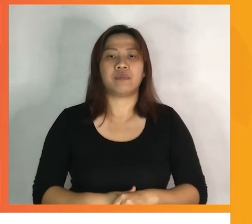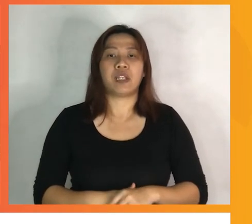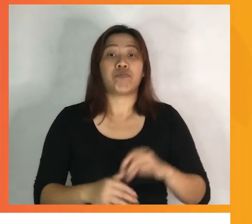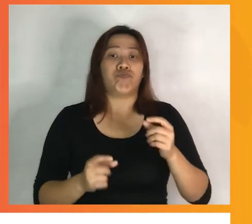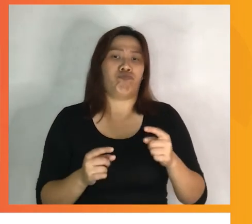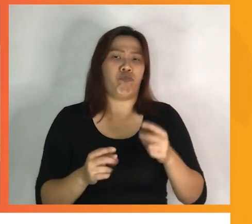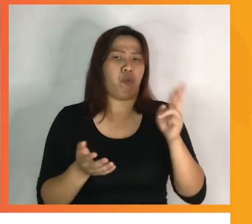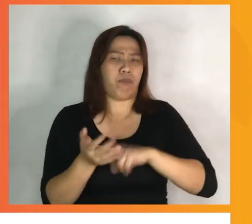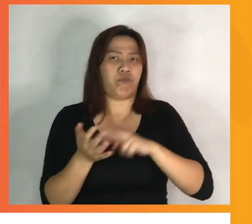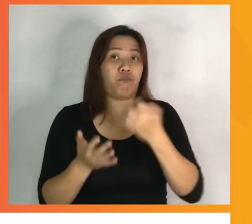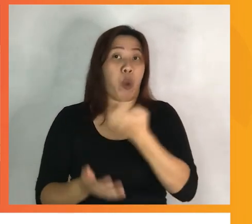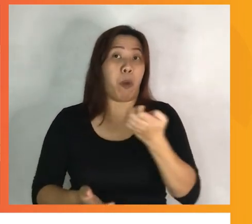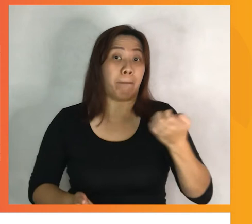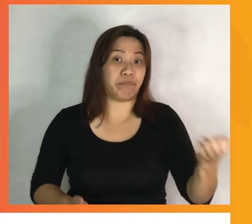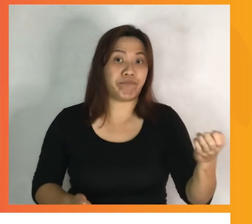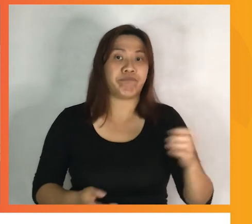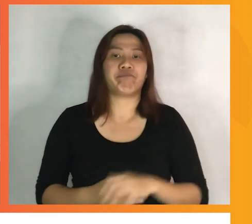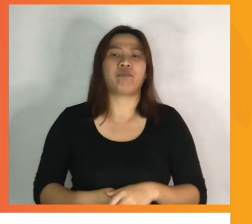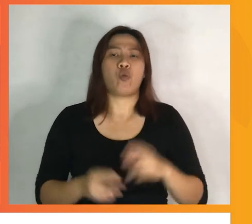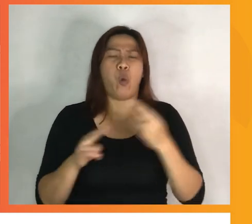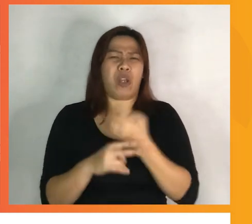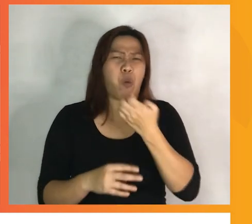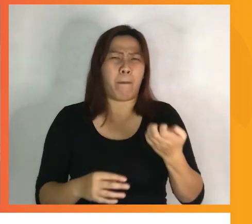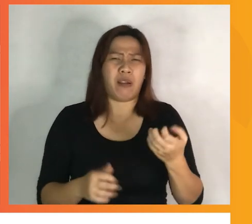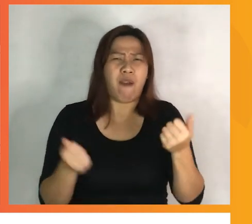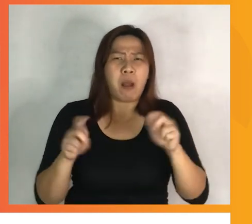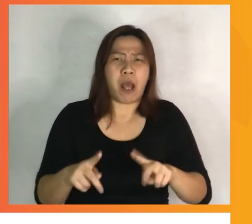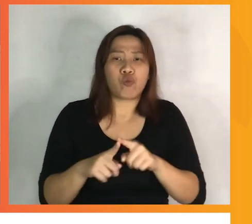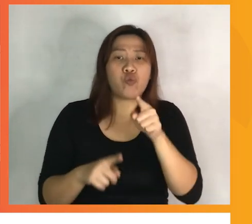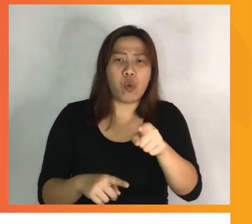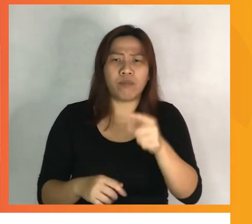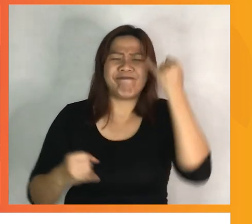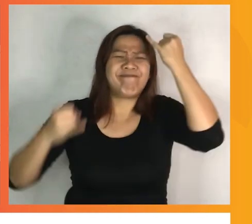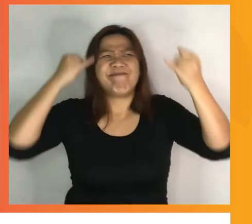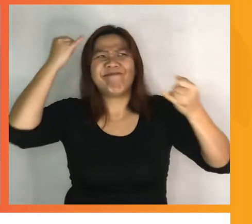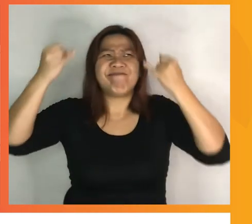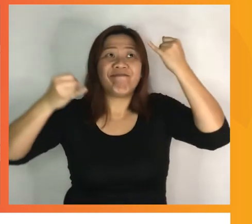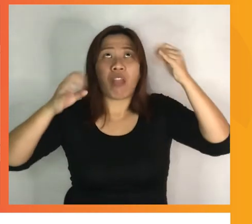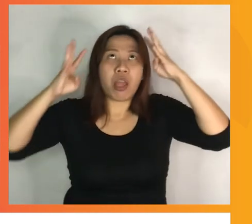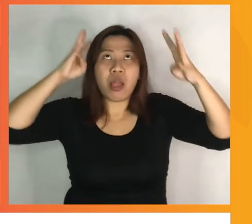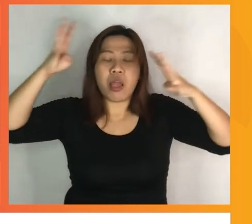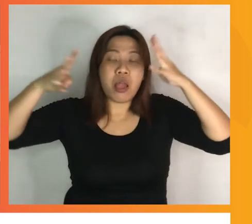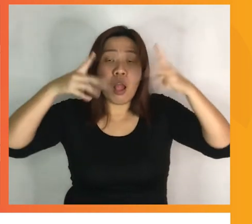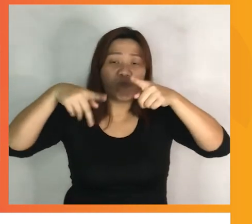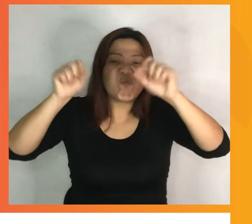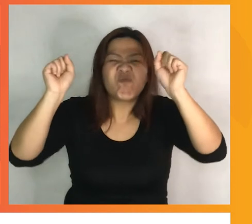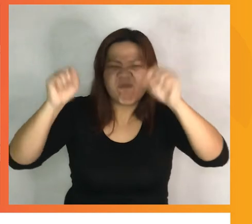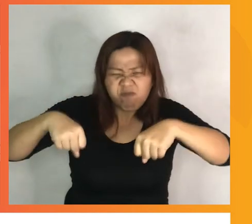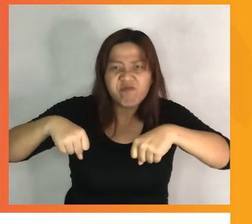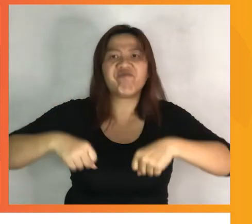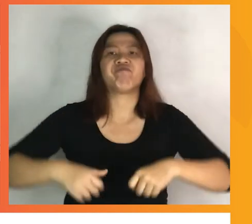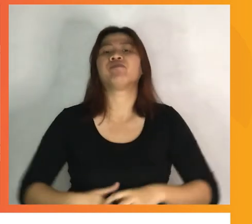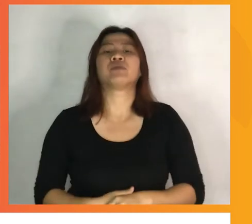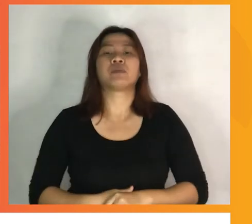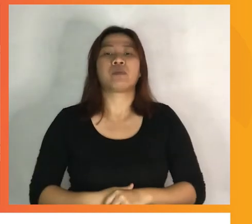So let's recap equipment. Use the equipment available to you as imaginatively and creatively as you